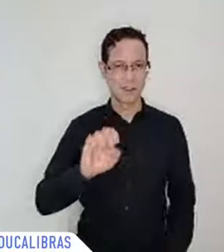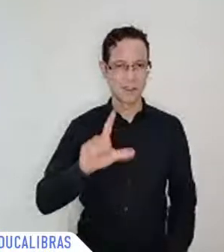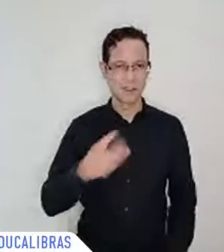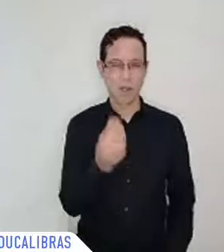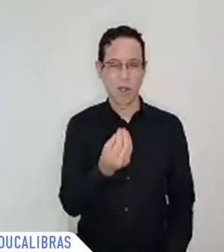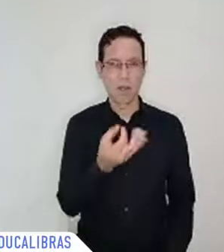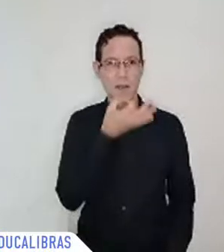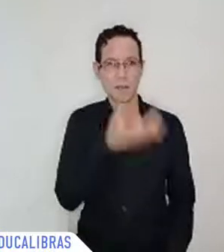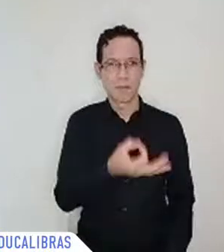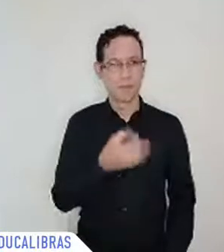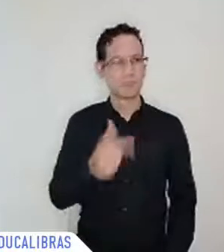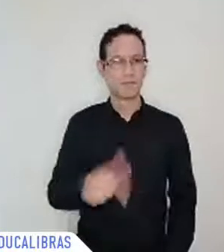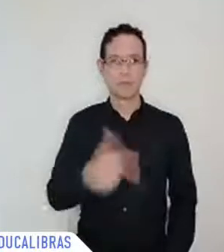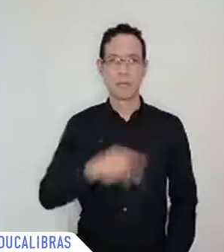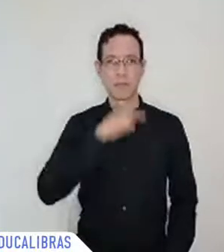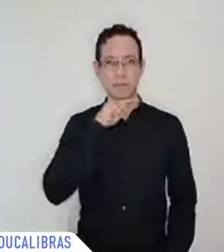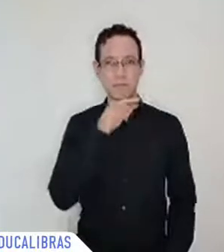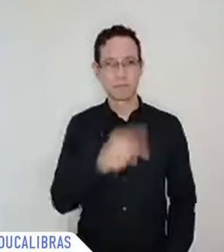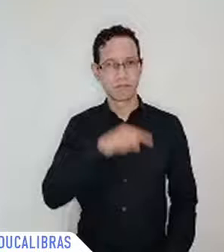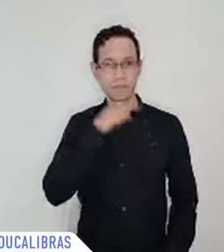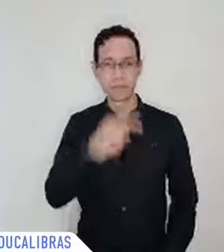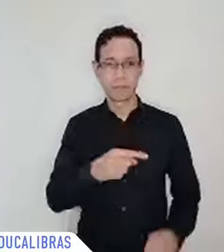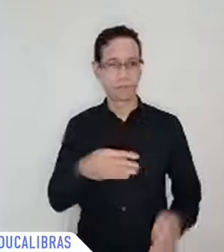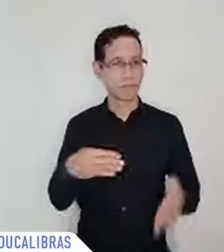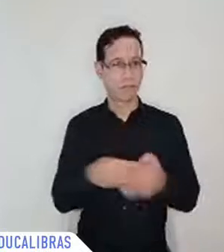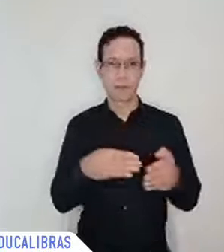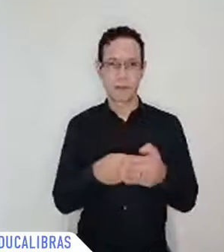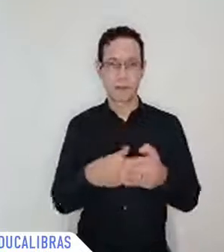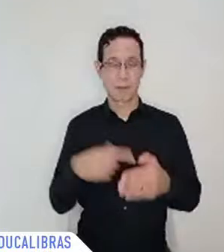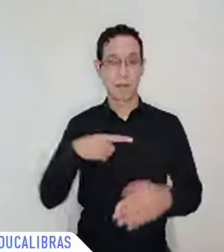in terms of society's participation,